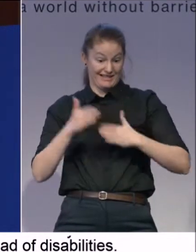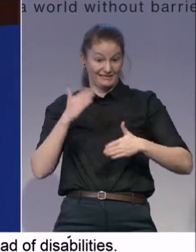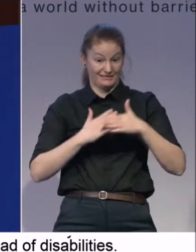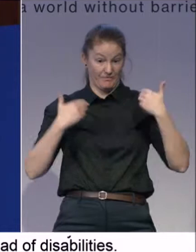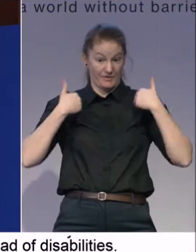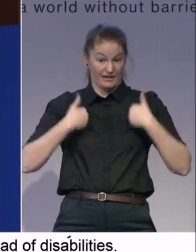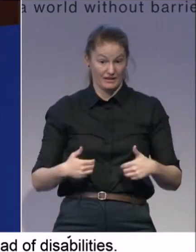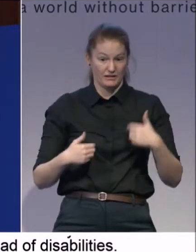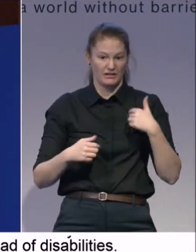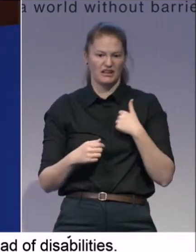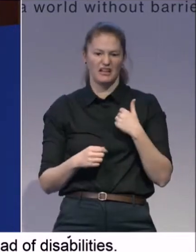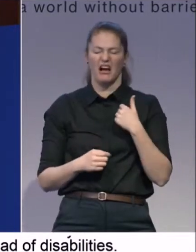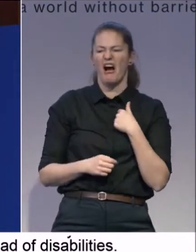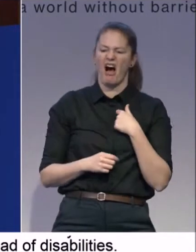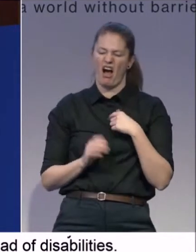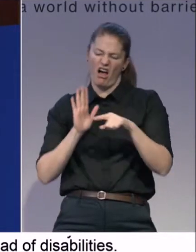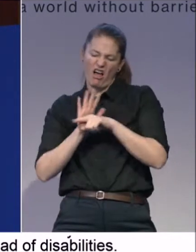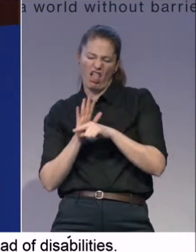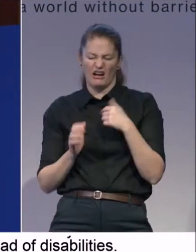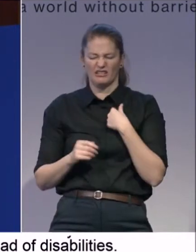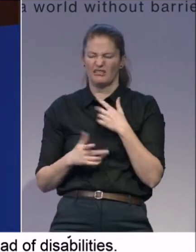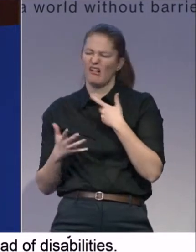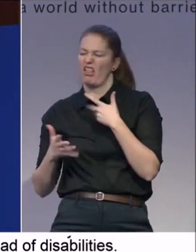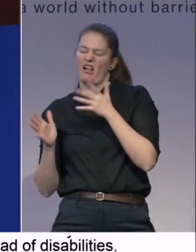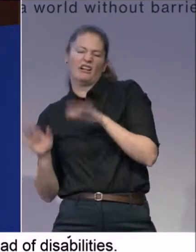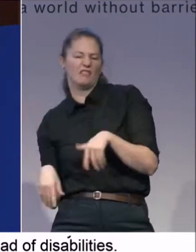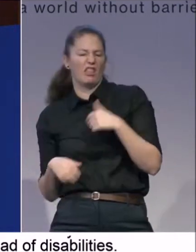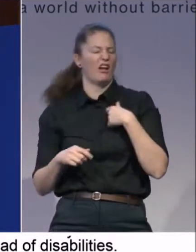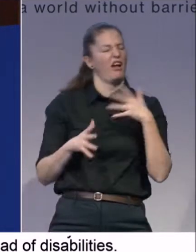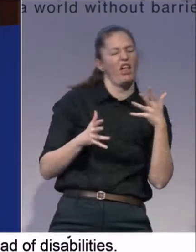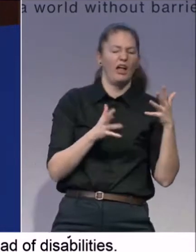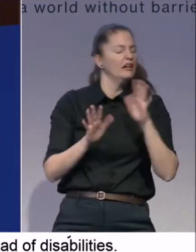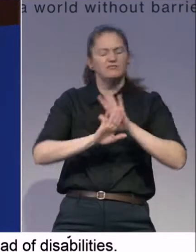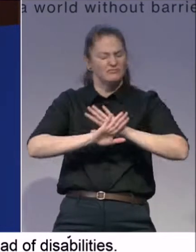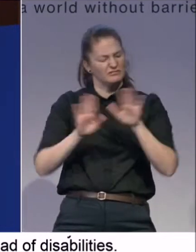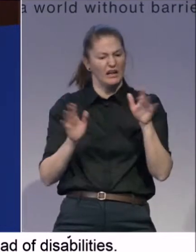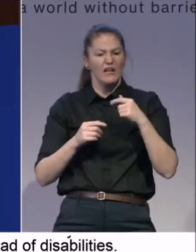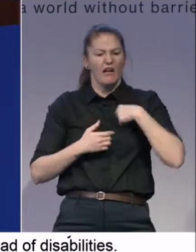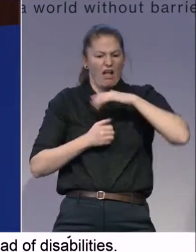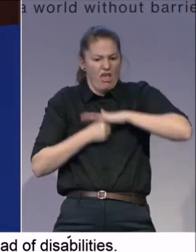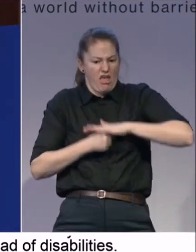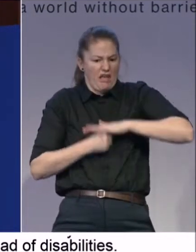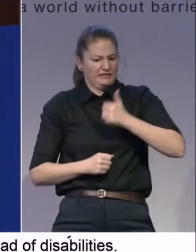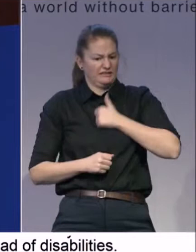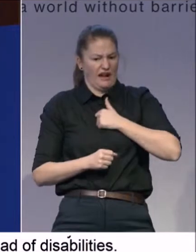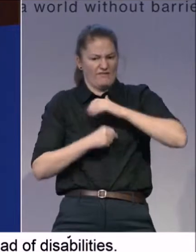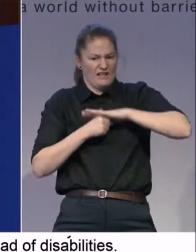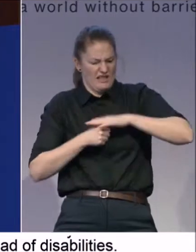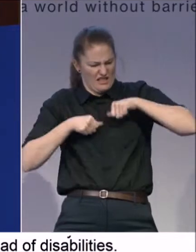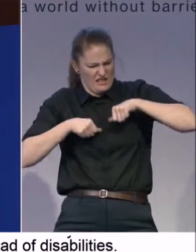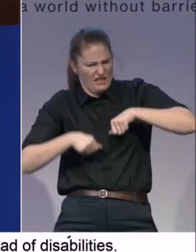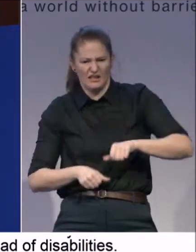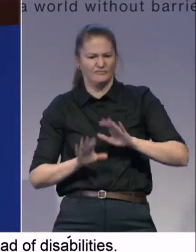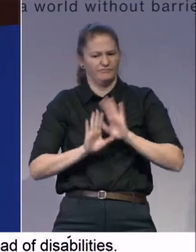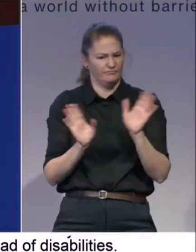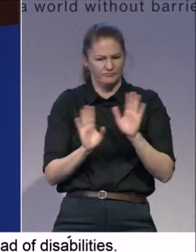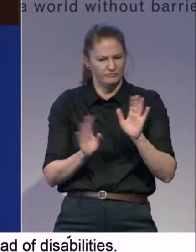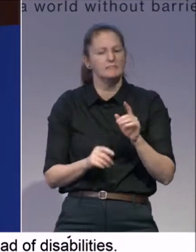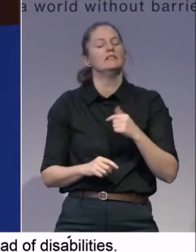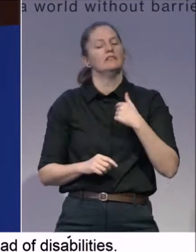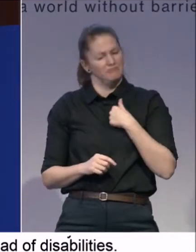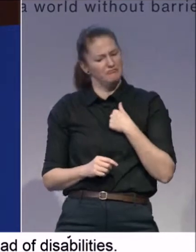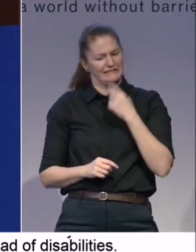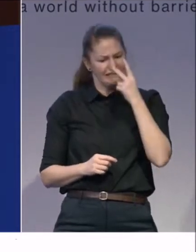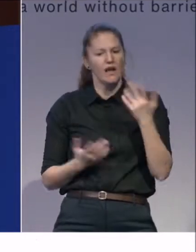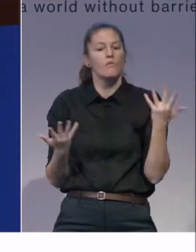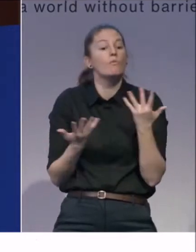And so we need each of every one of us to take a long journey to